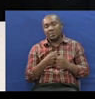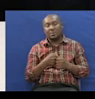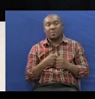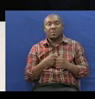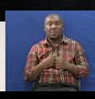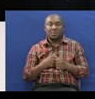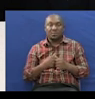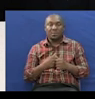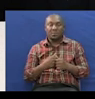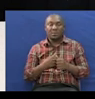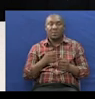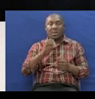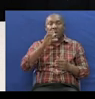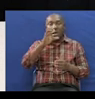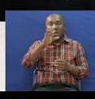is